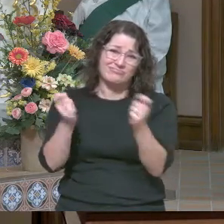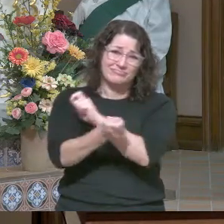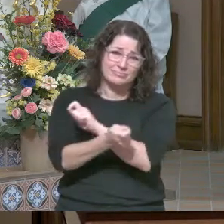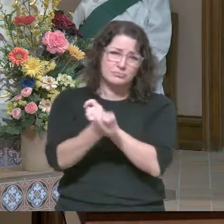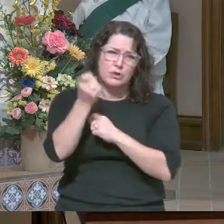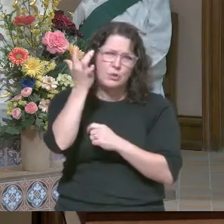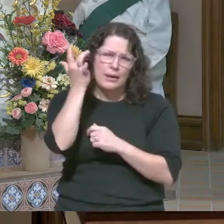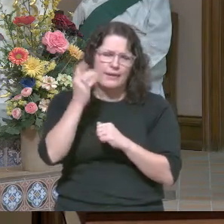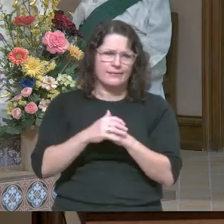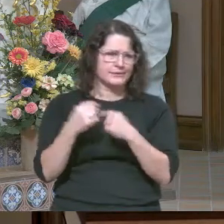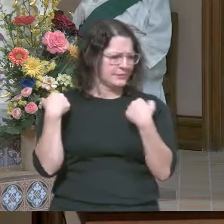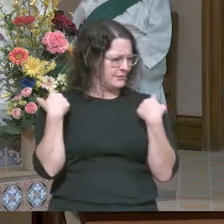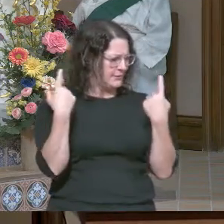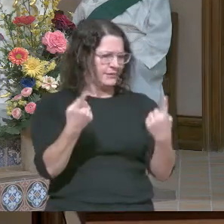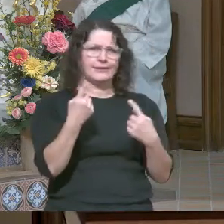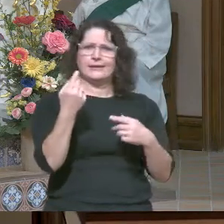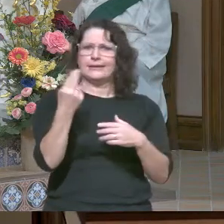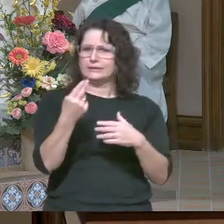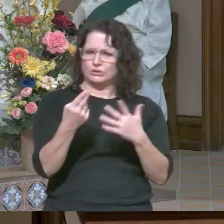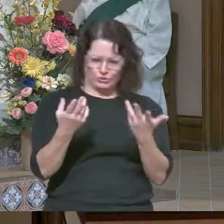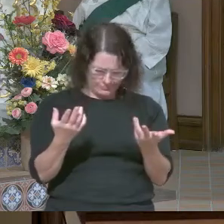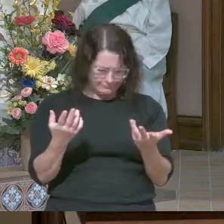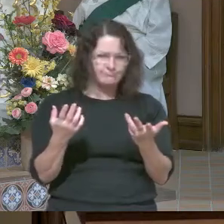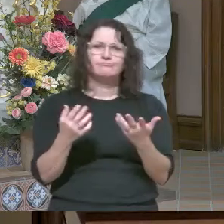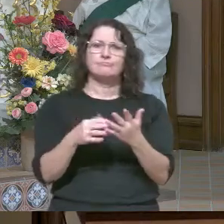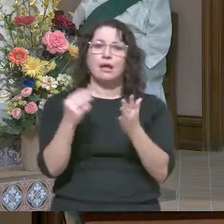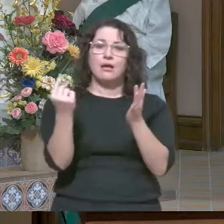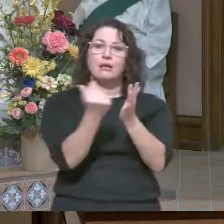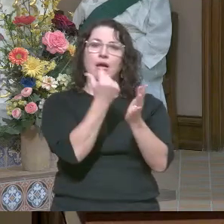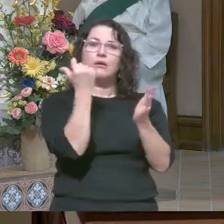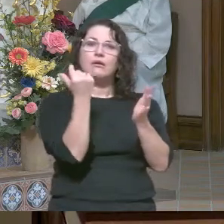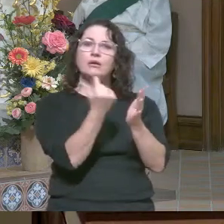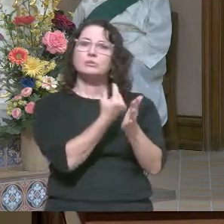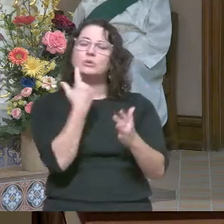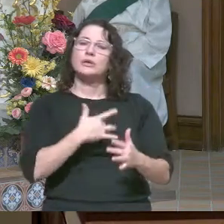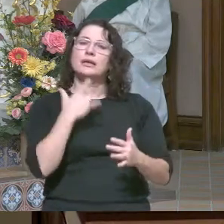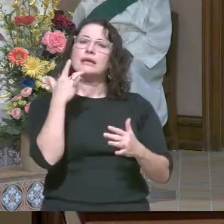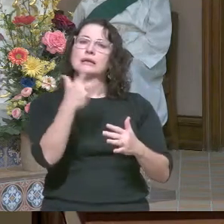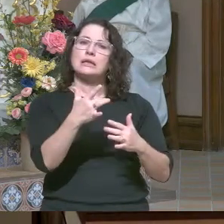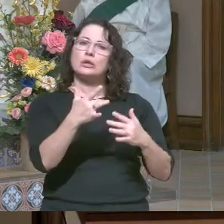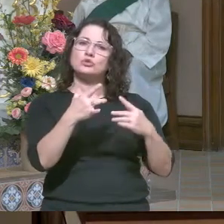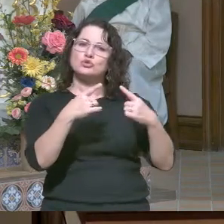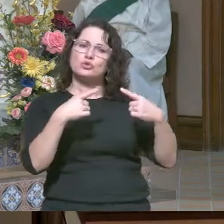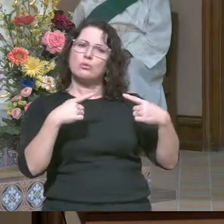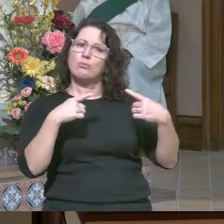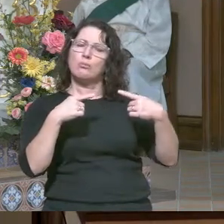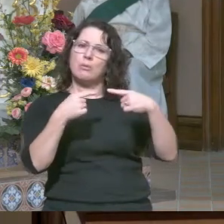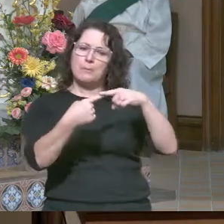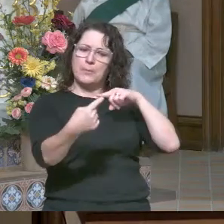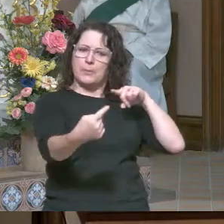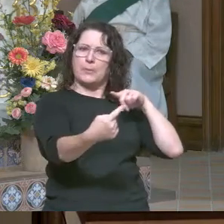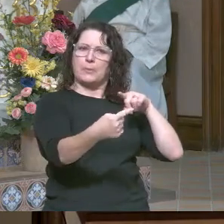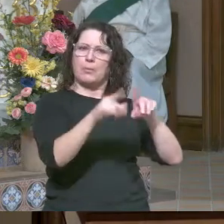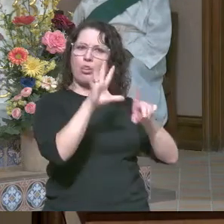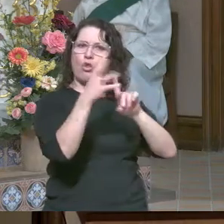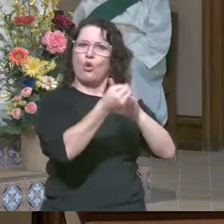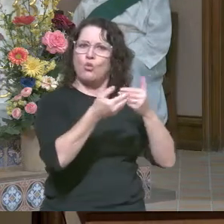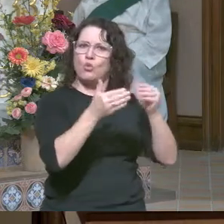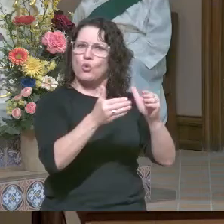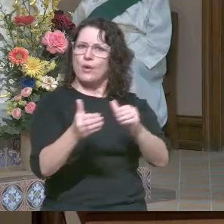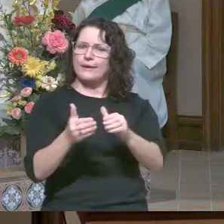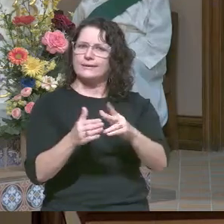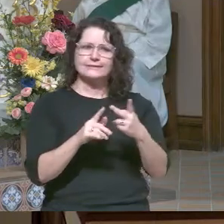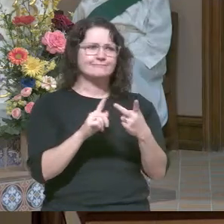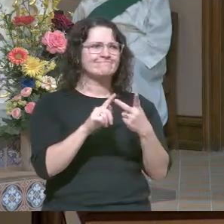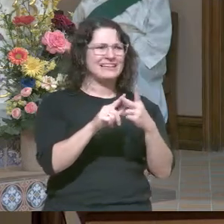Because at all times in human history, the gospel is countercultural. It goes against the grain.